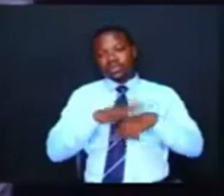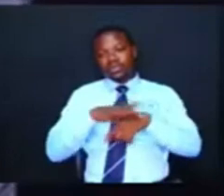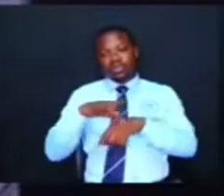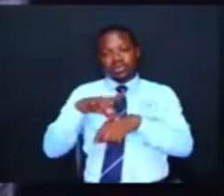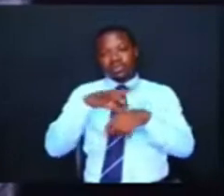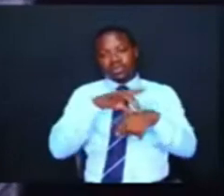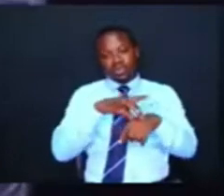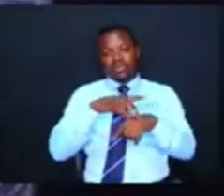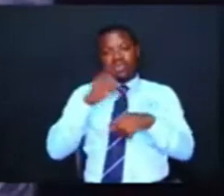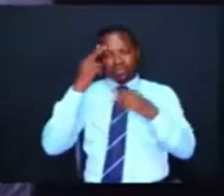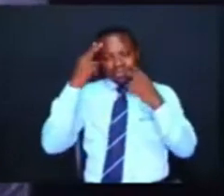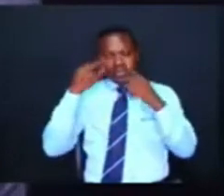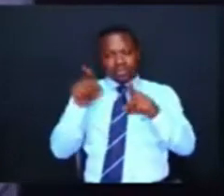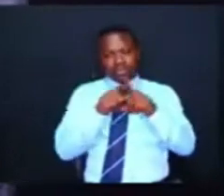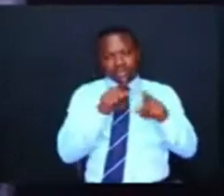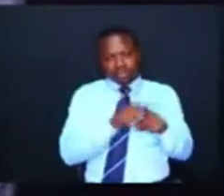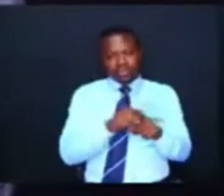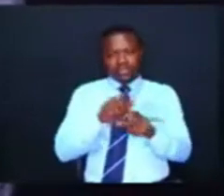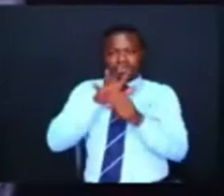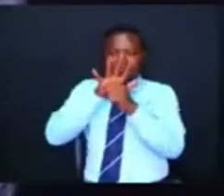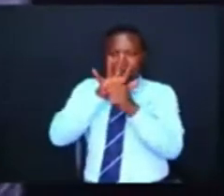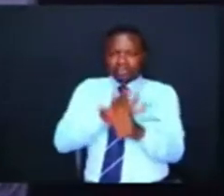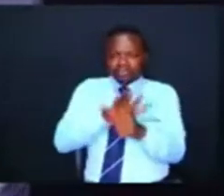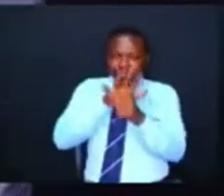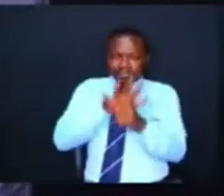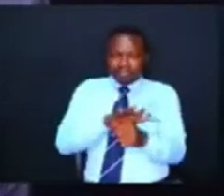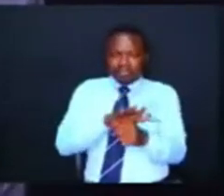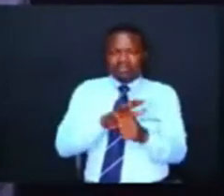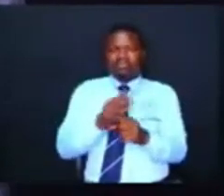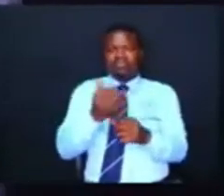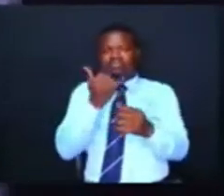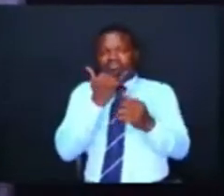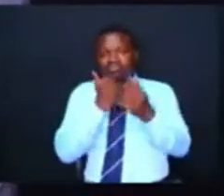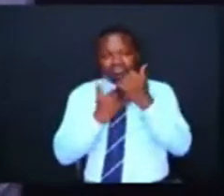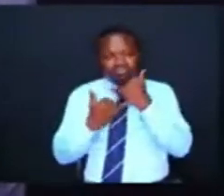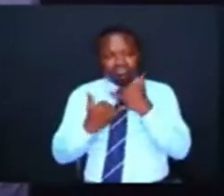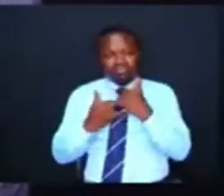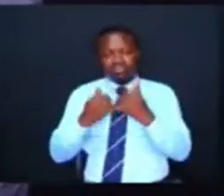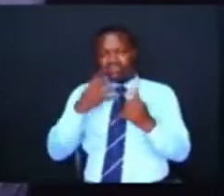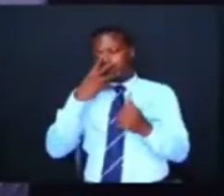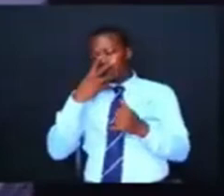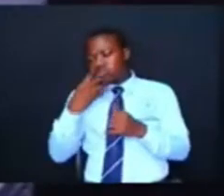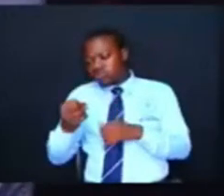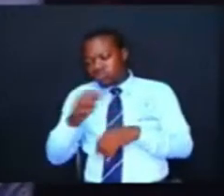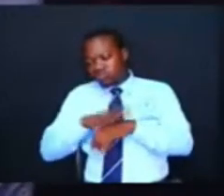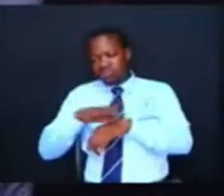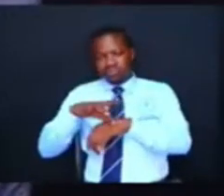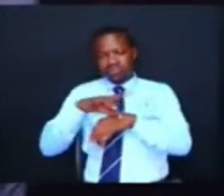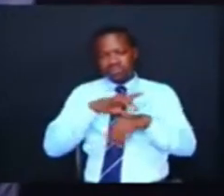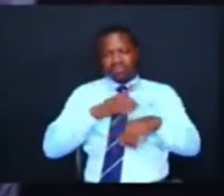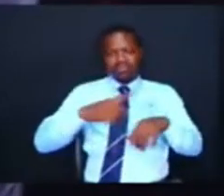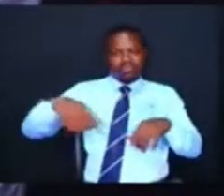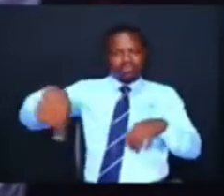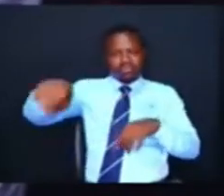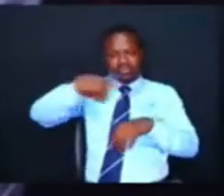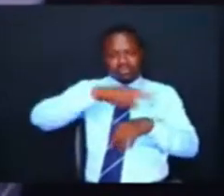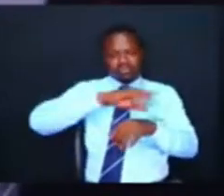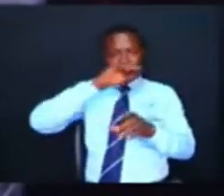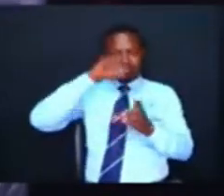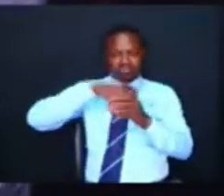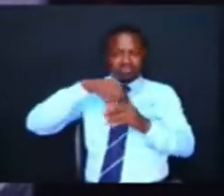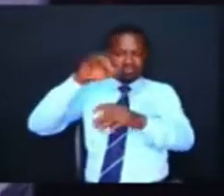earth. Pressure, offenses, and cares of this world will come upon all of us. Now,